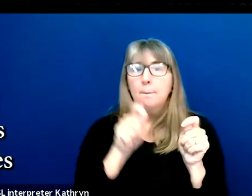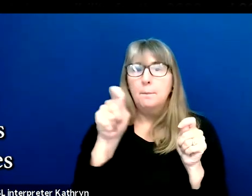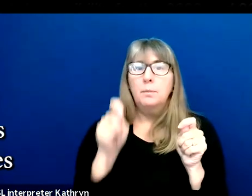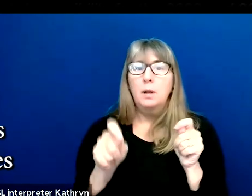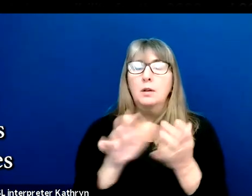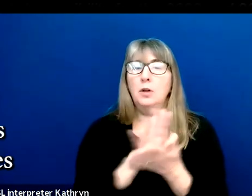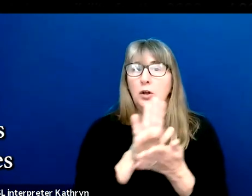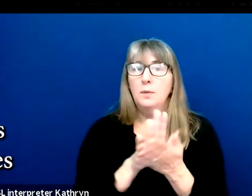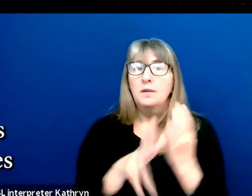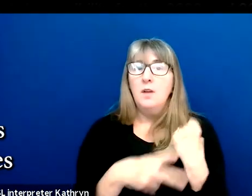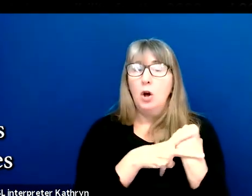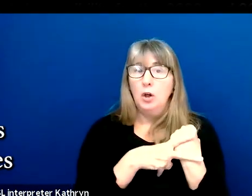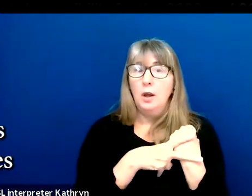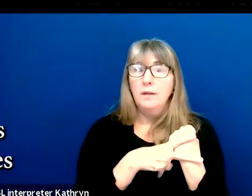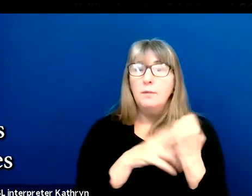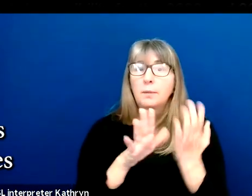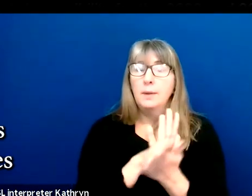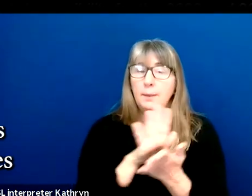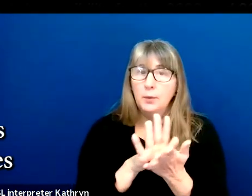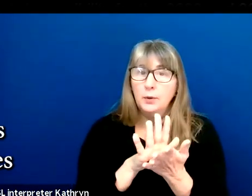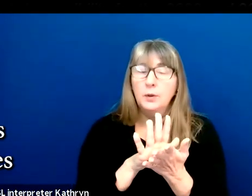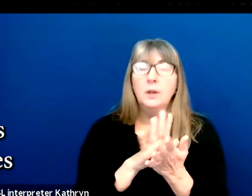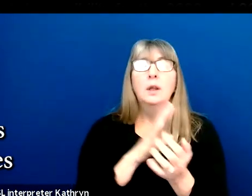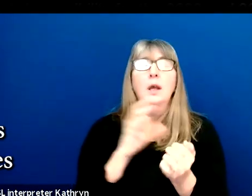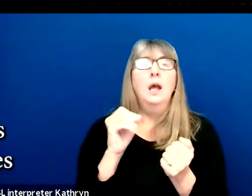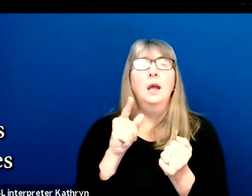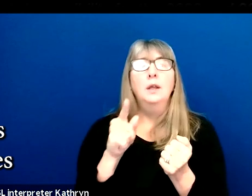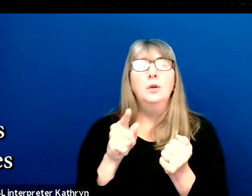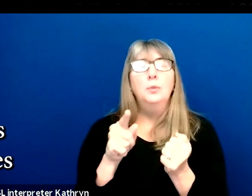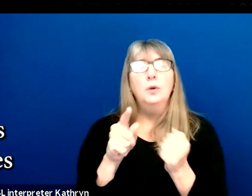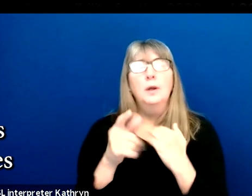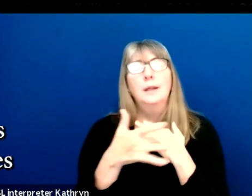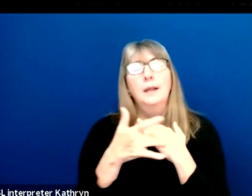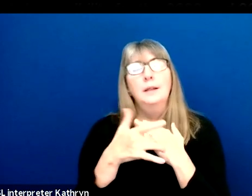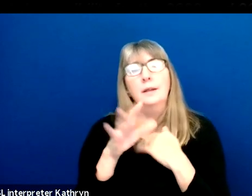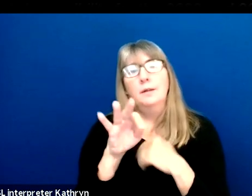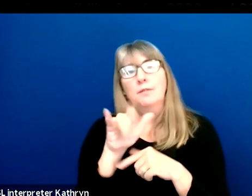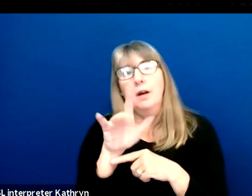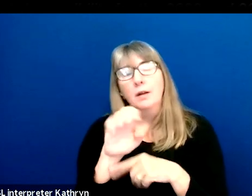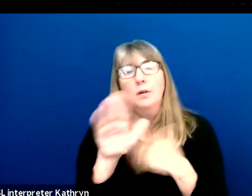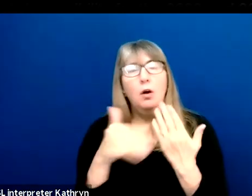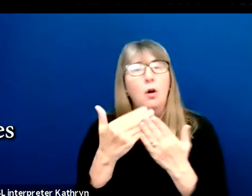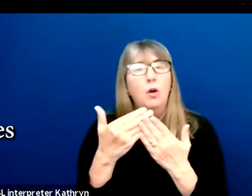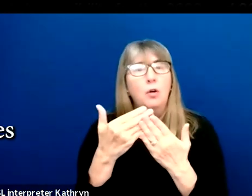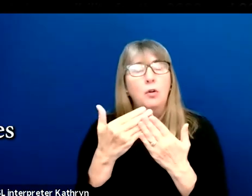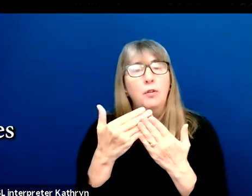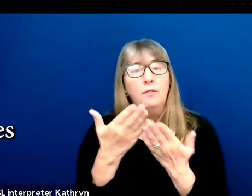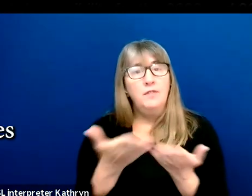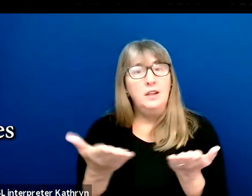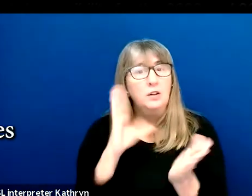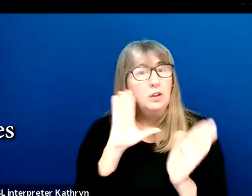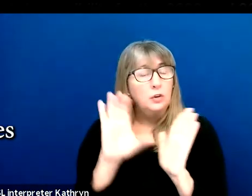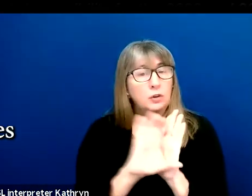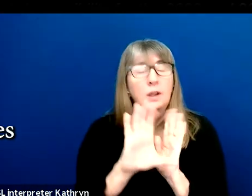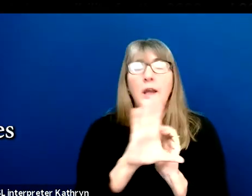in archive the papers, and you put the tech file and all the figures. An idea would be to also